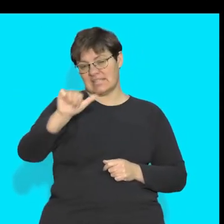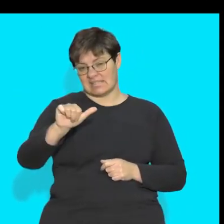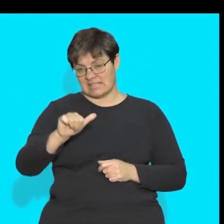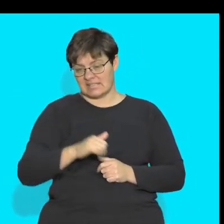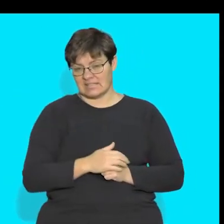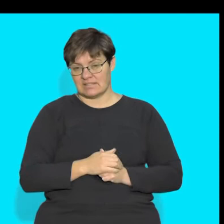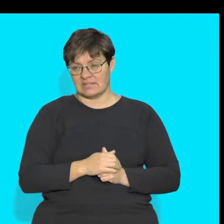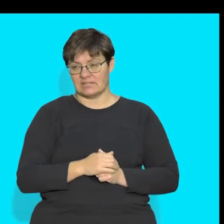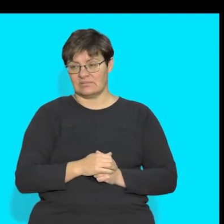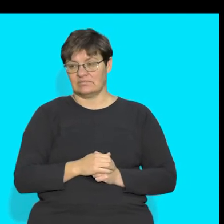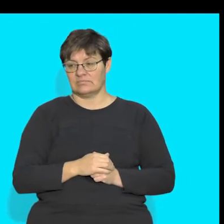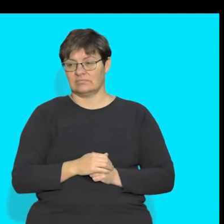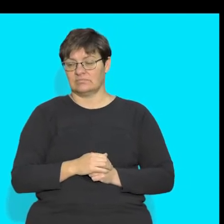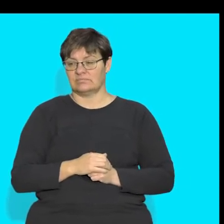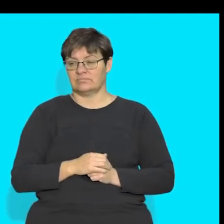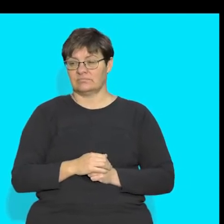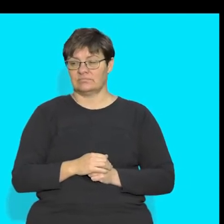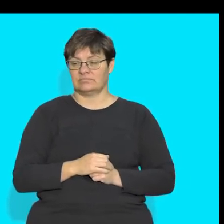4,56.